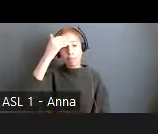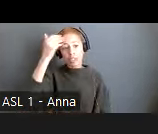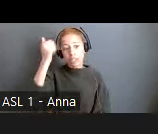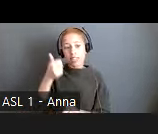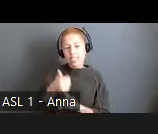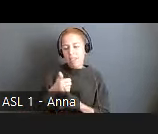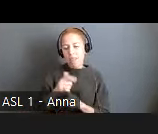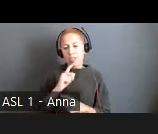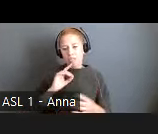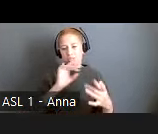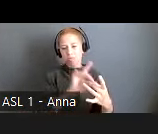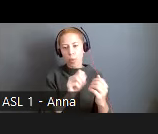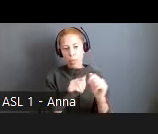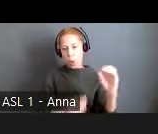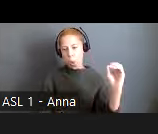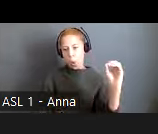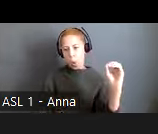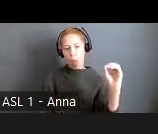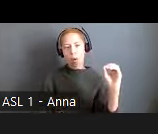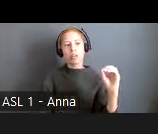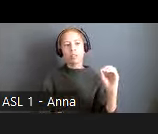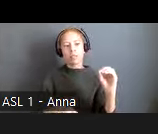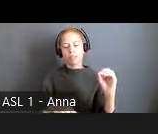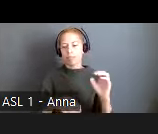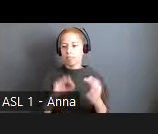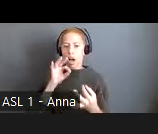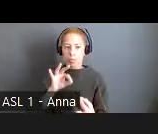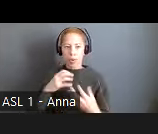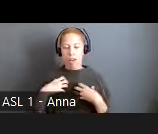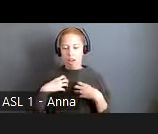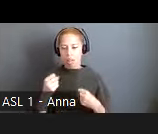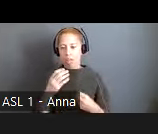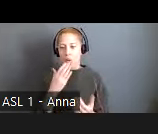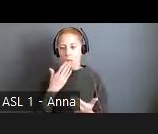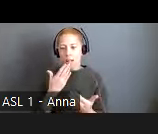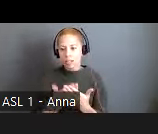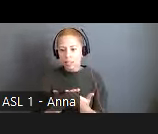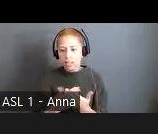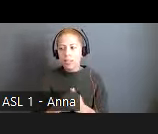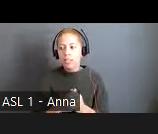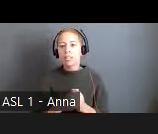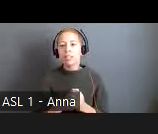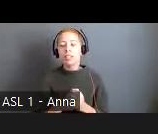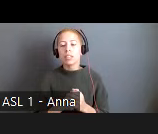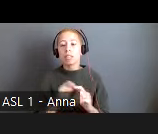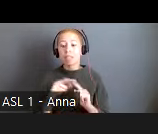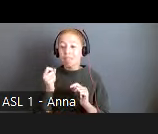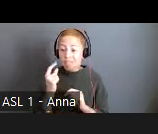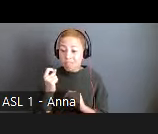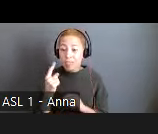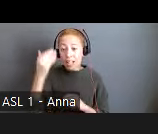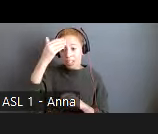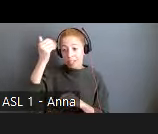and wellness. But we know that it also is one of the key risk factors for violence and